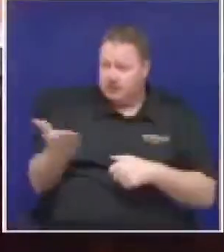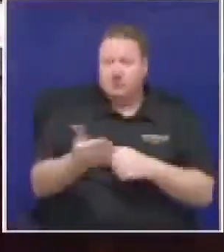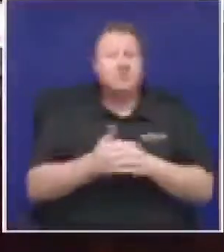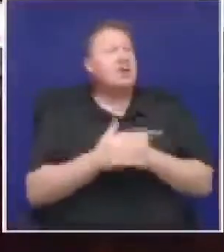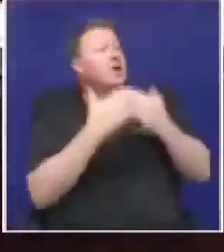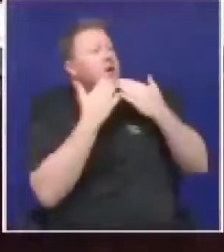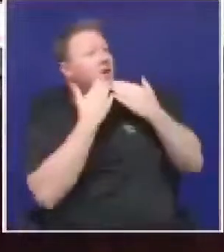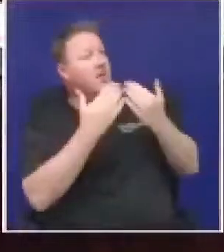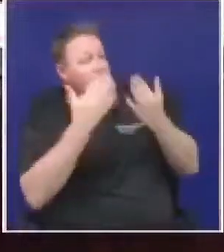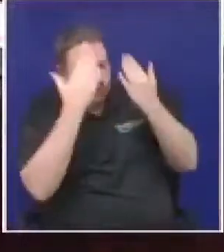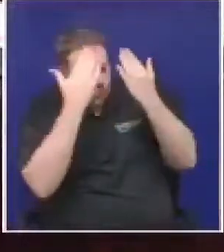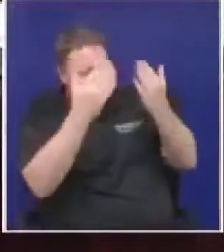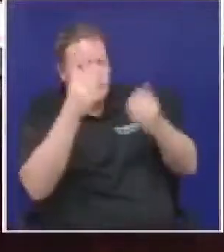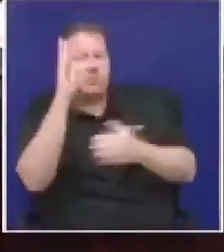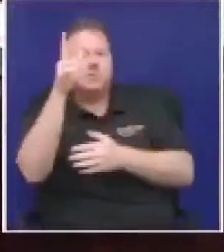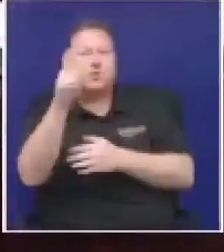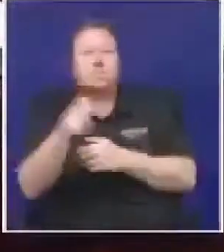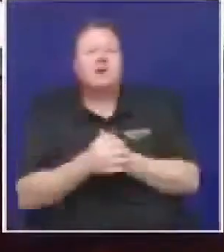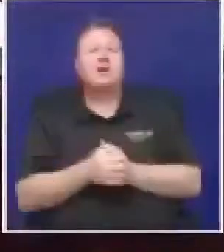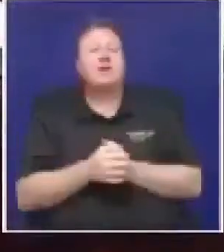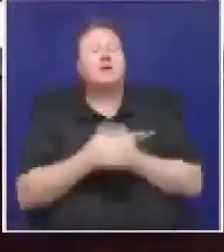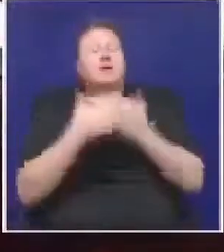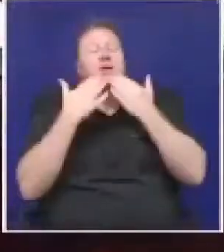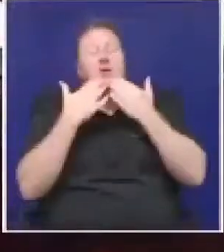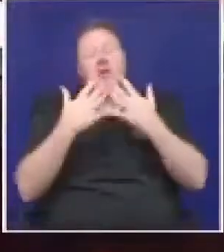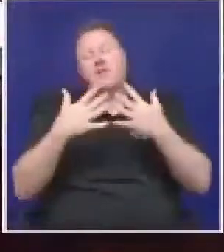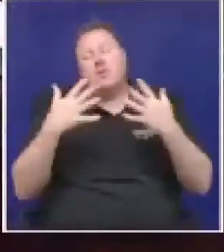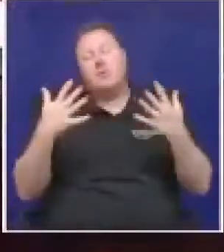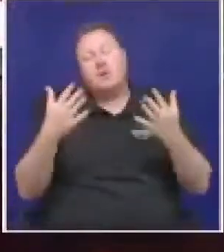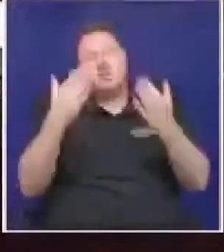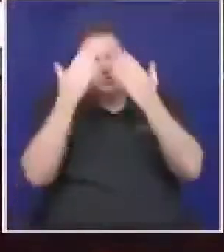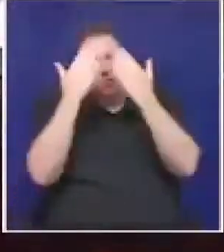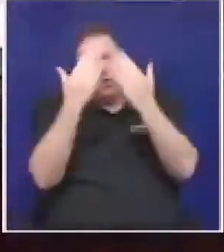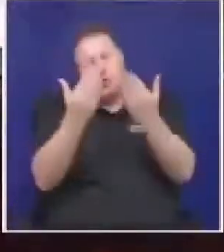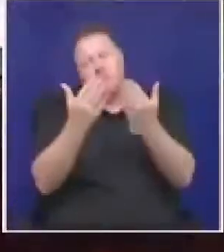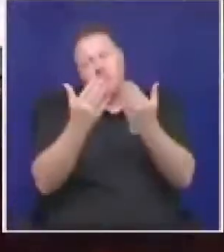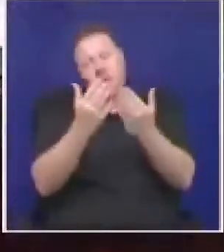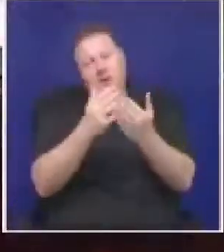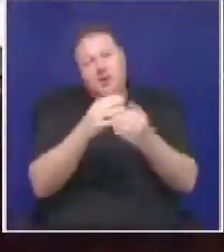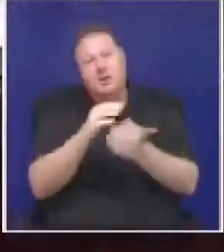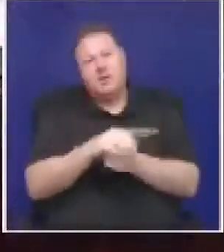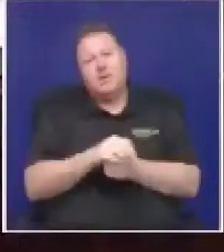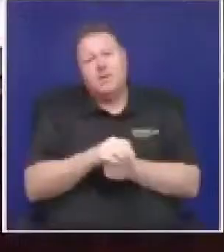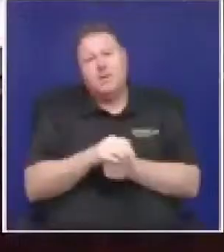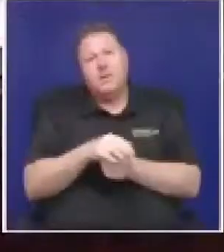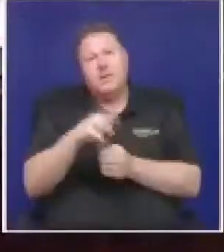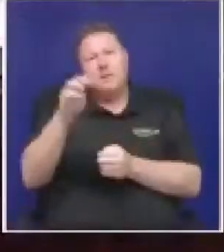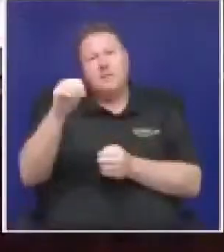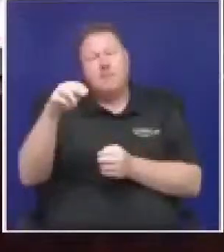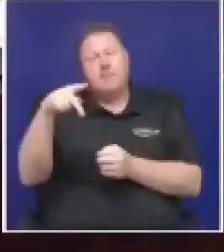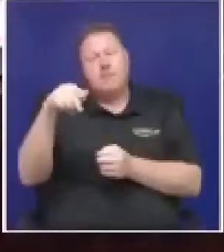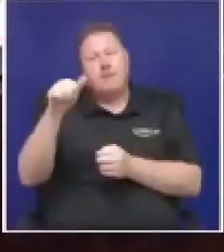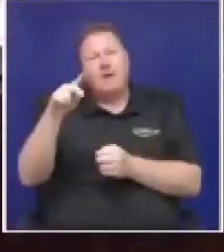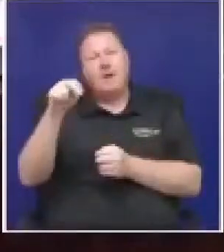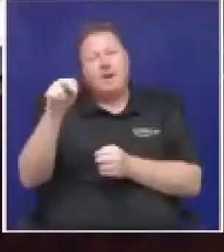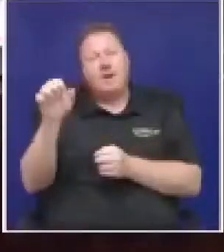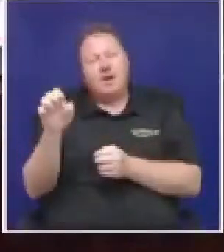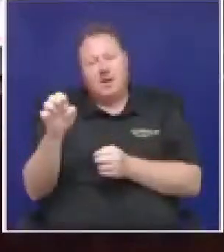Honorable Speaker. Thank you very much, Honorable Mpapane, for that